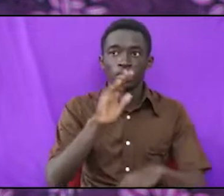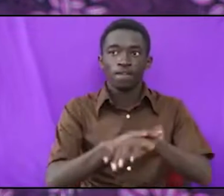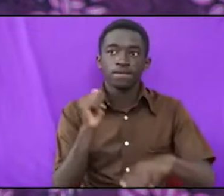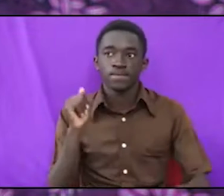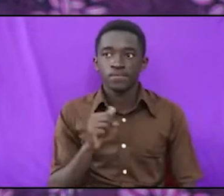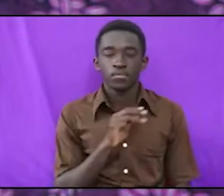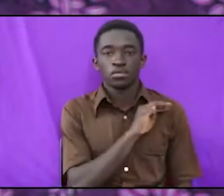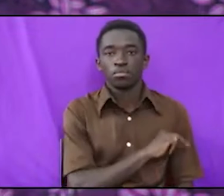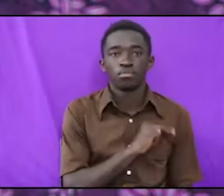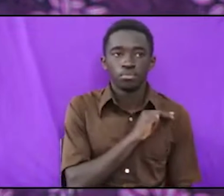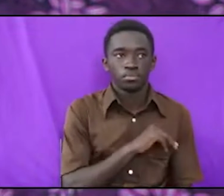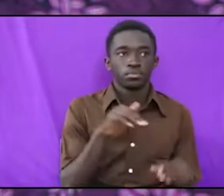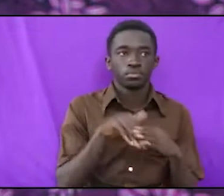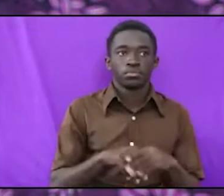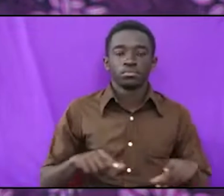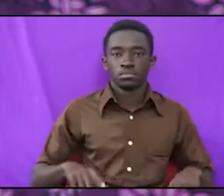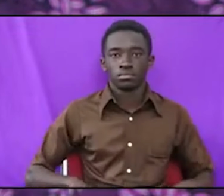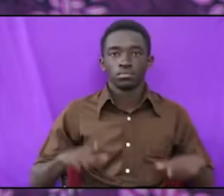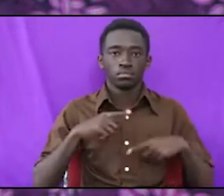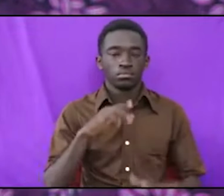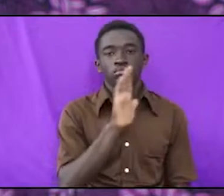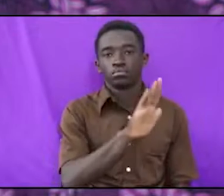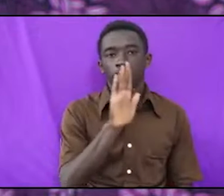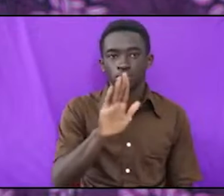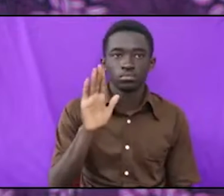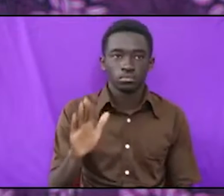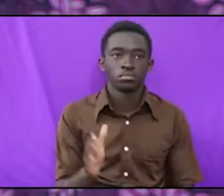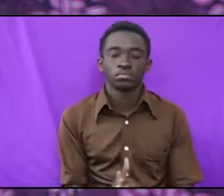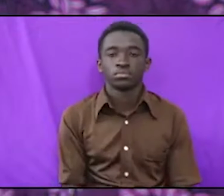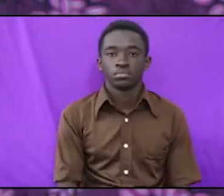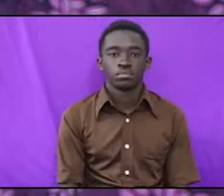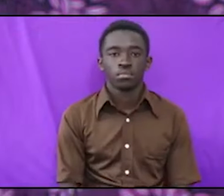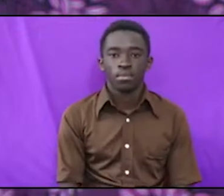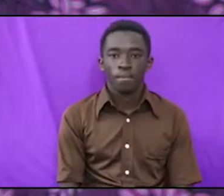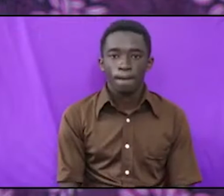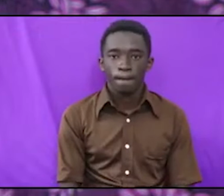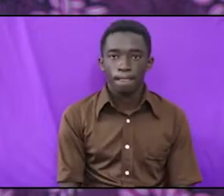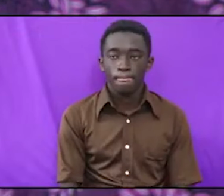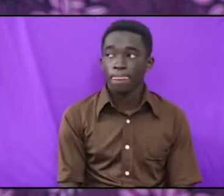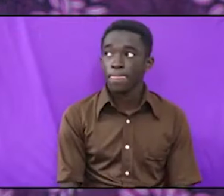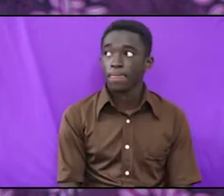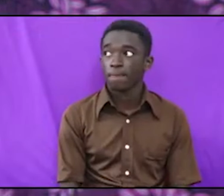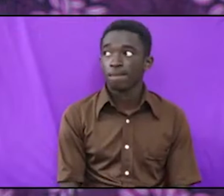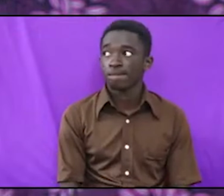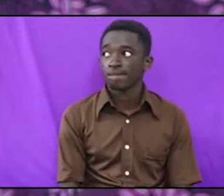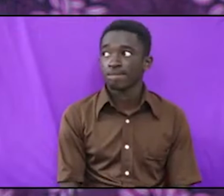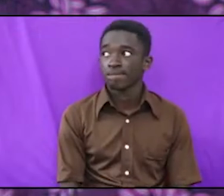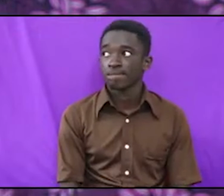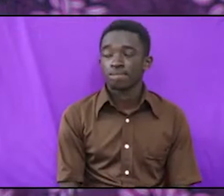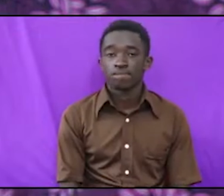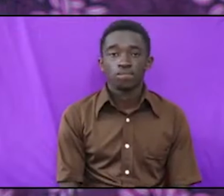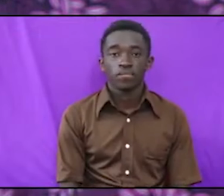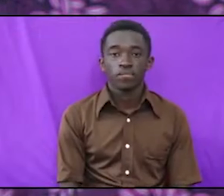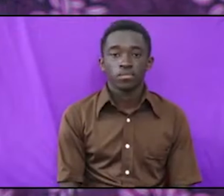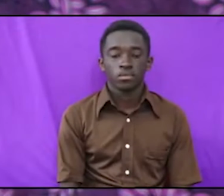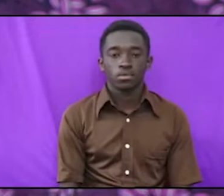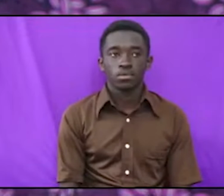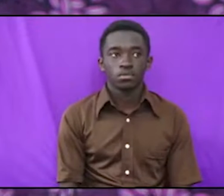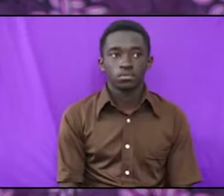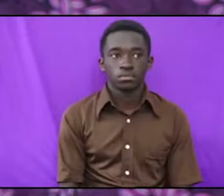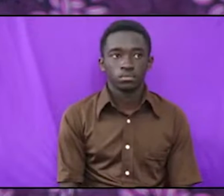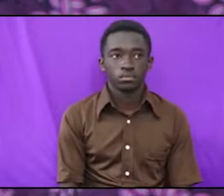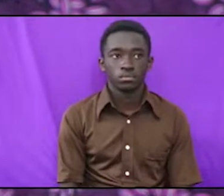mission in your life. God empowers you for the calling and mission in